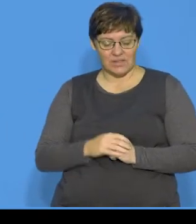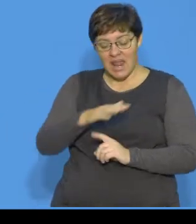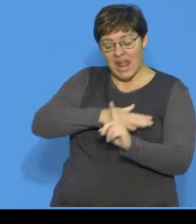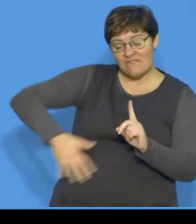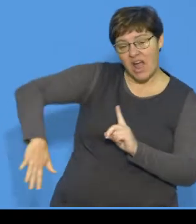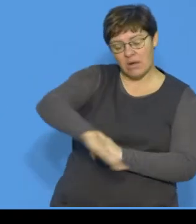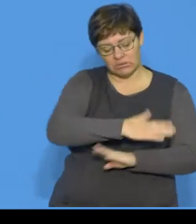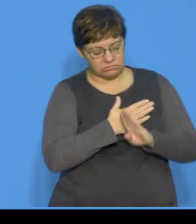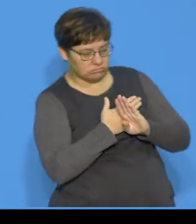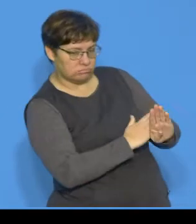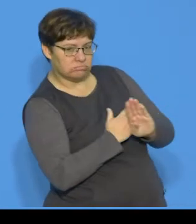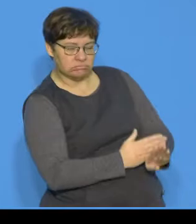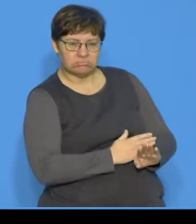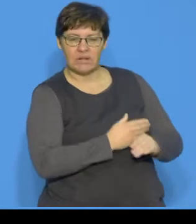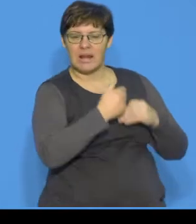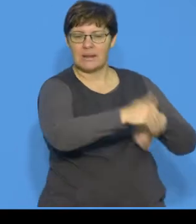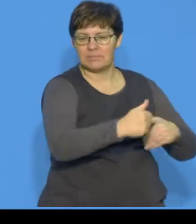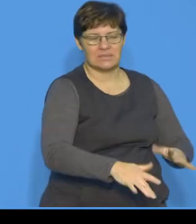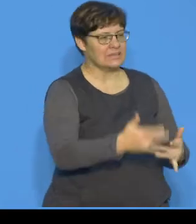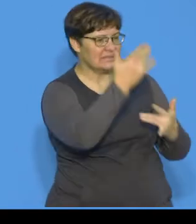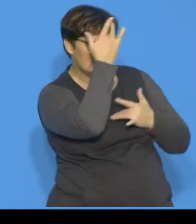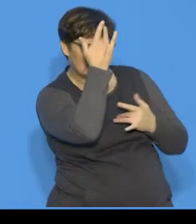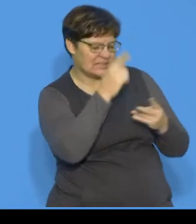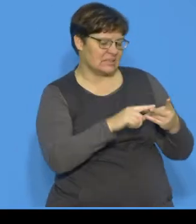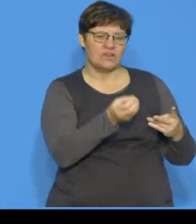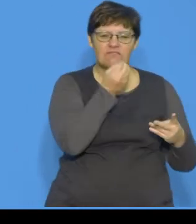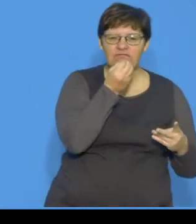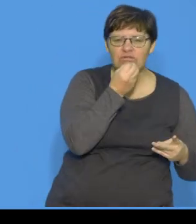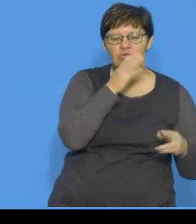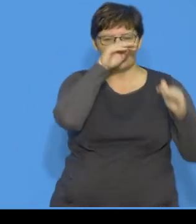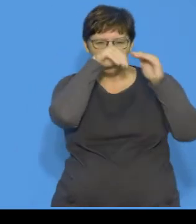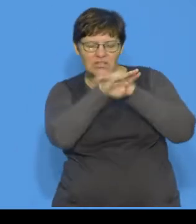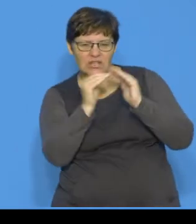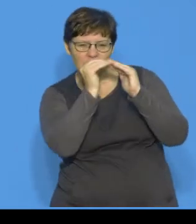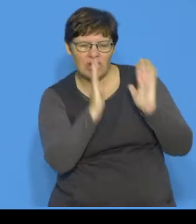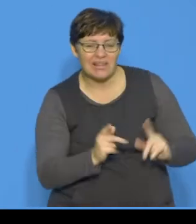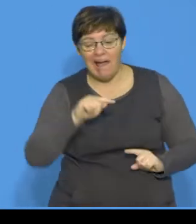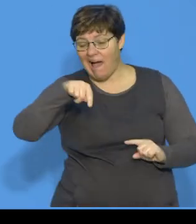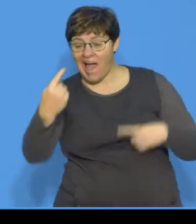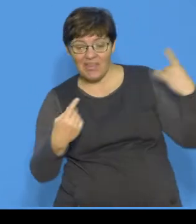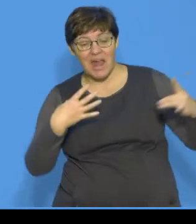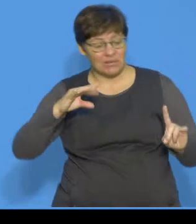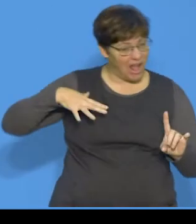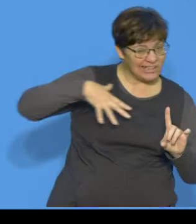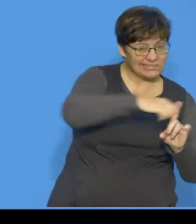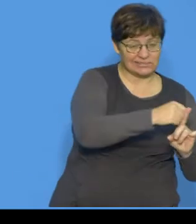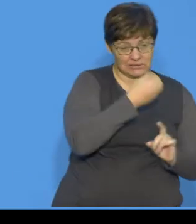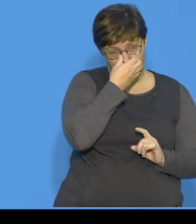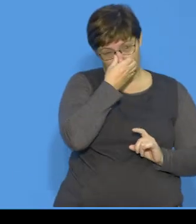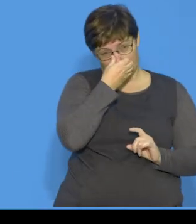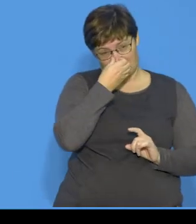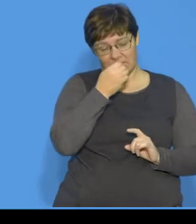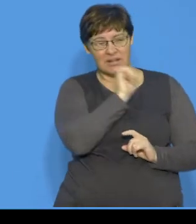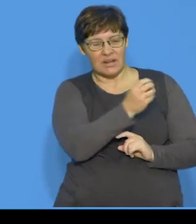the environment, disease, food, shelter, other predators who found humans to